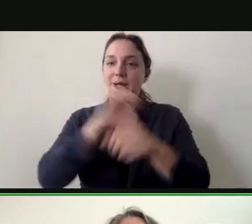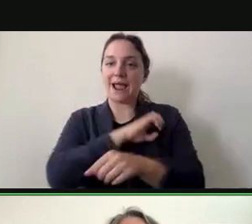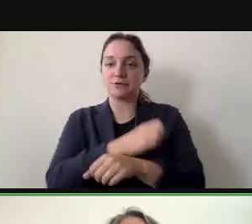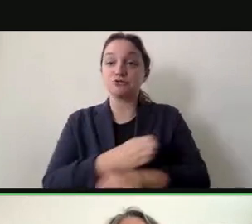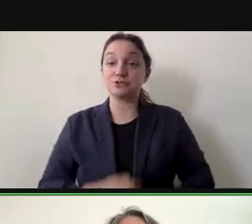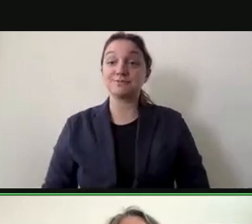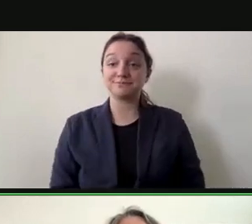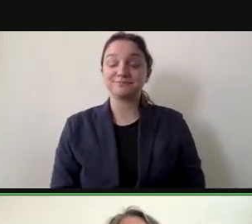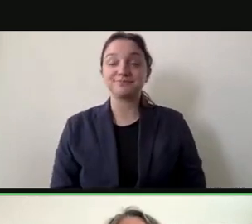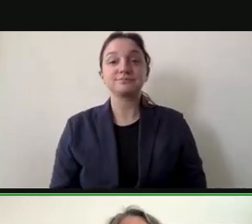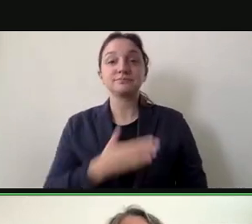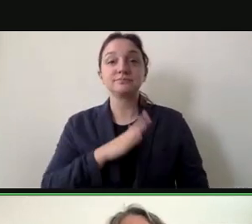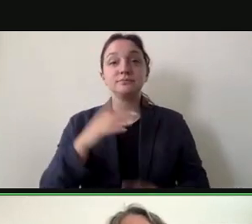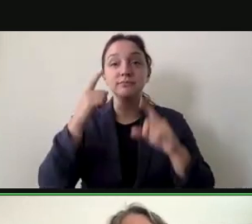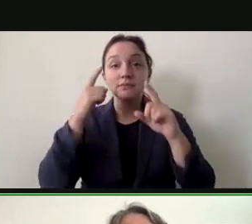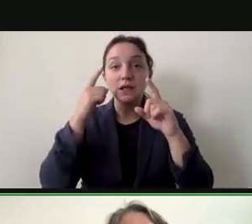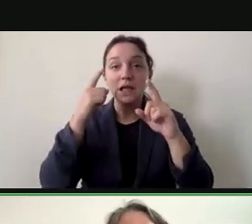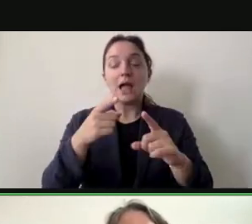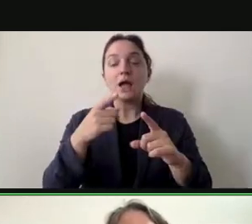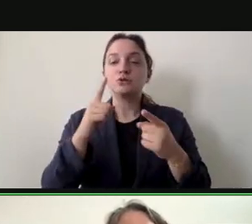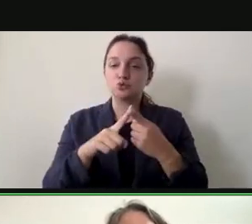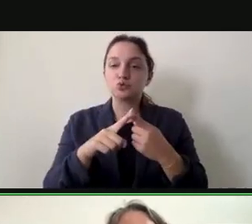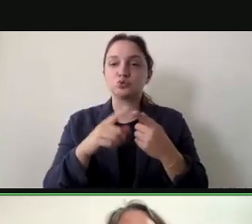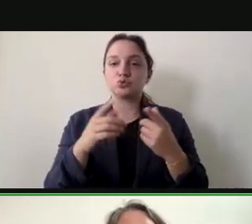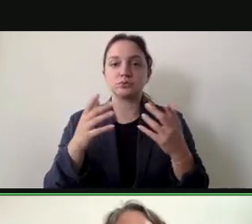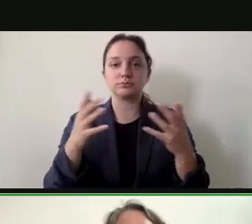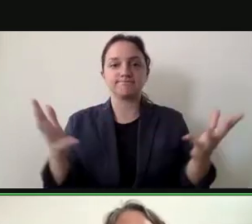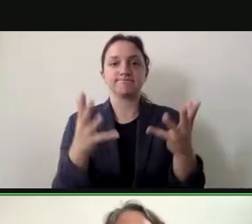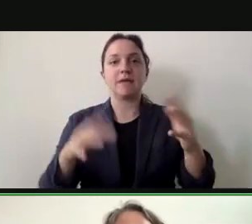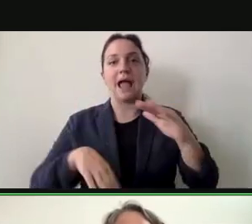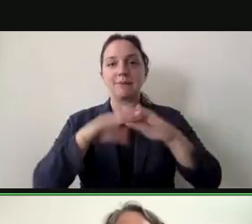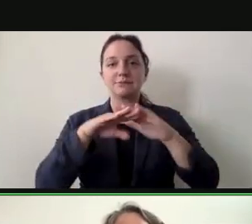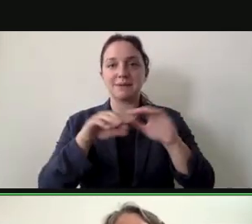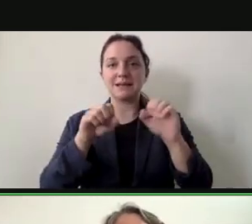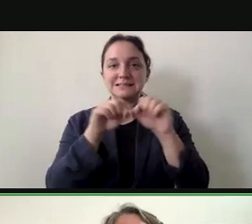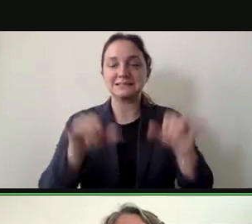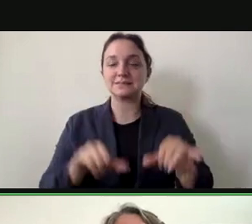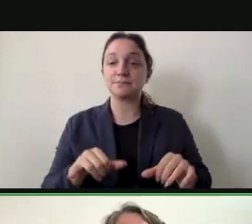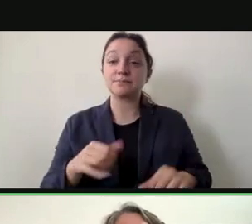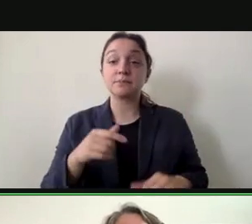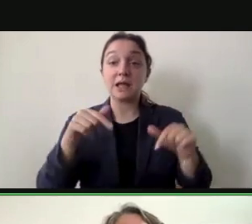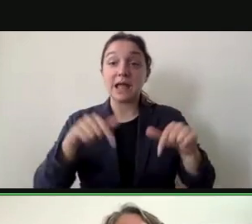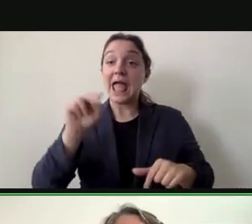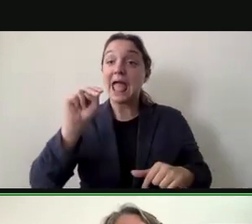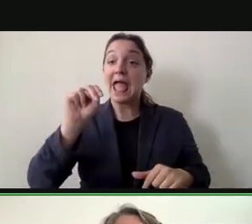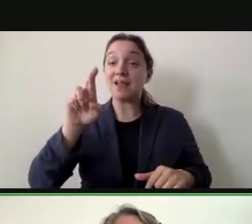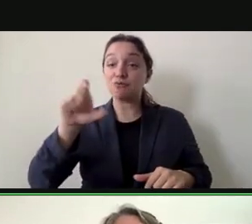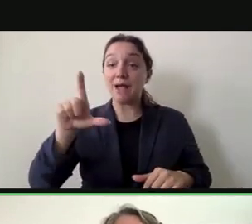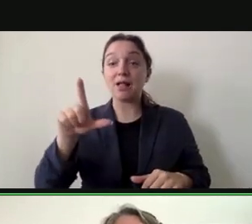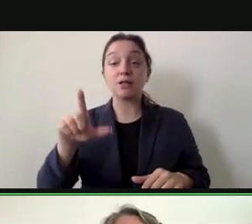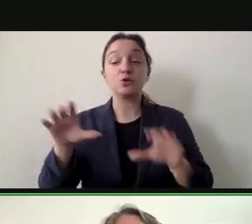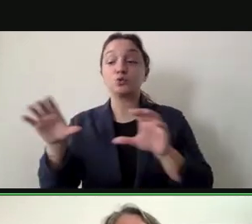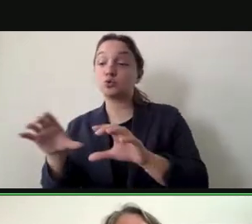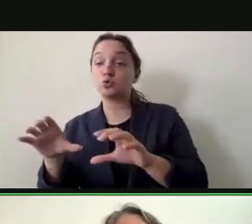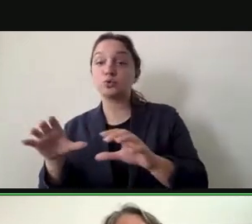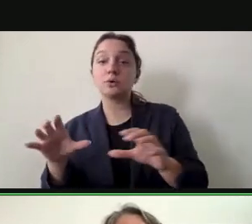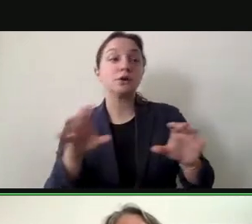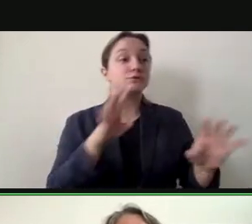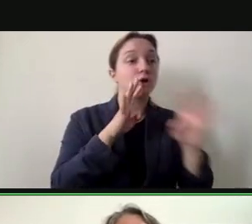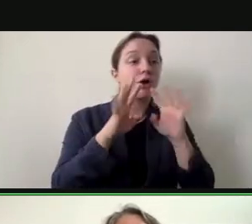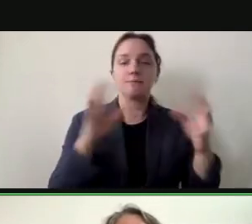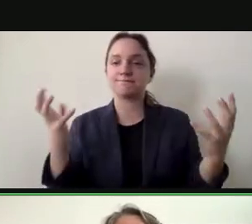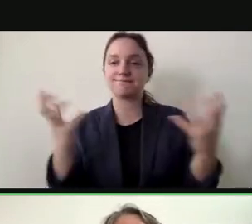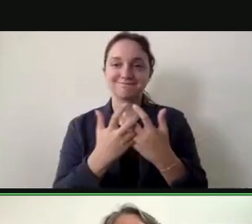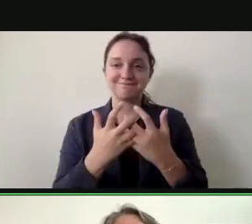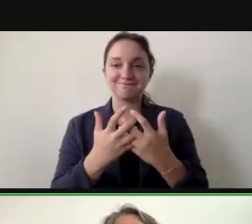knowledge to integrate optimized energy systems. Here at NREL, we aim to walk the talk in everything that we do. This means